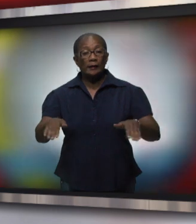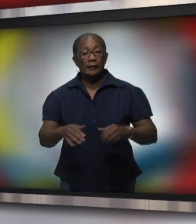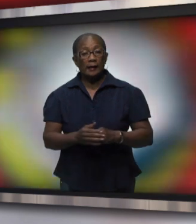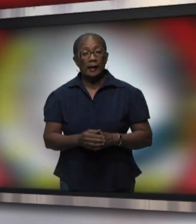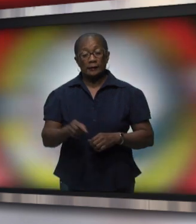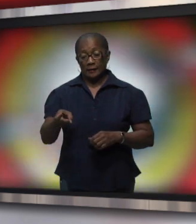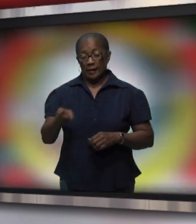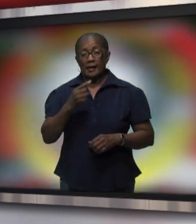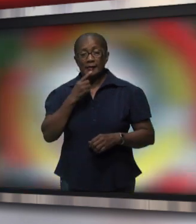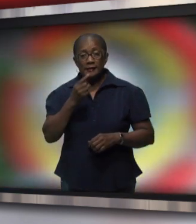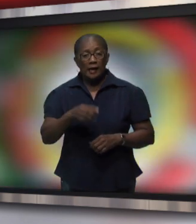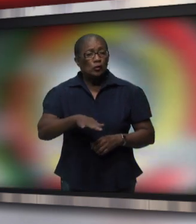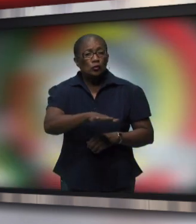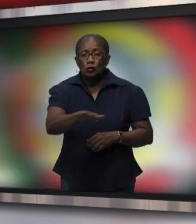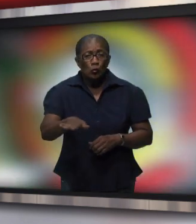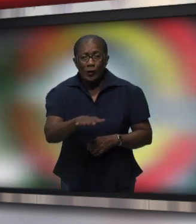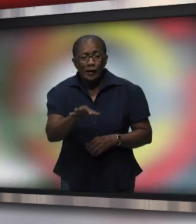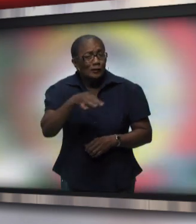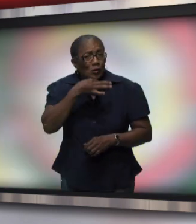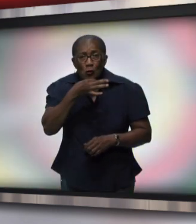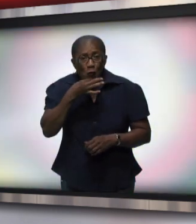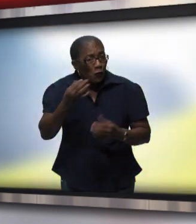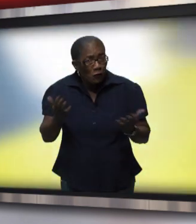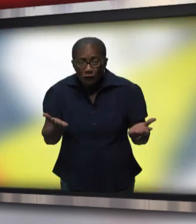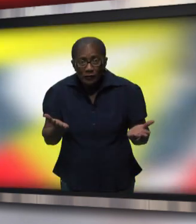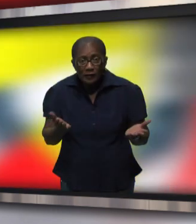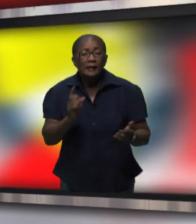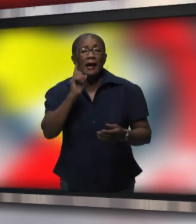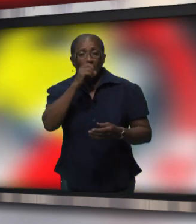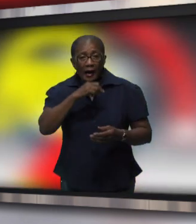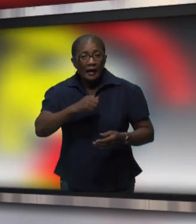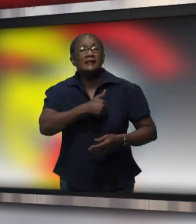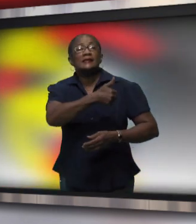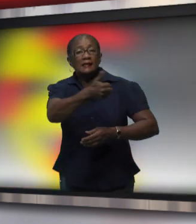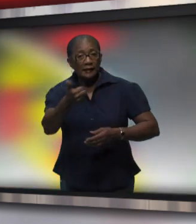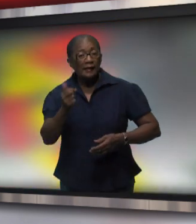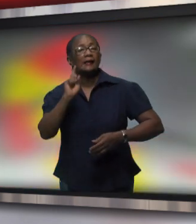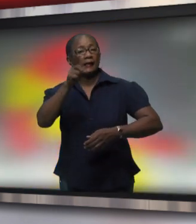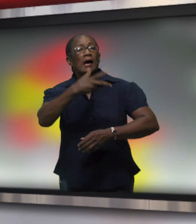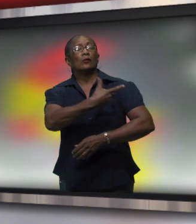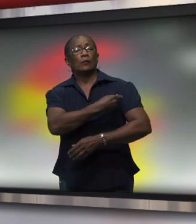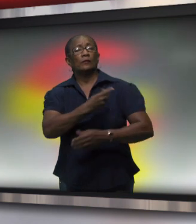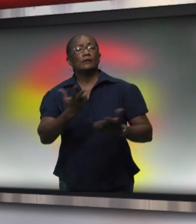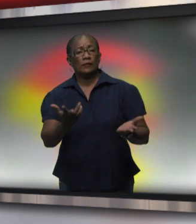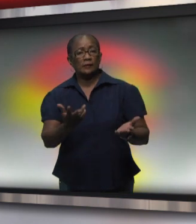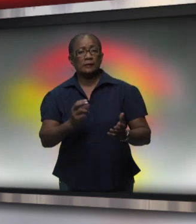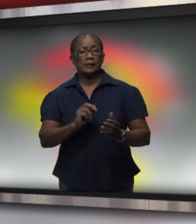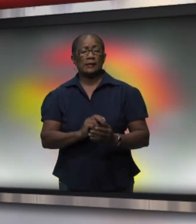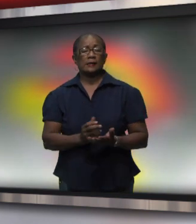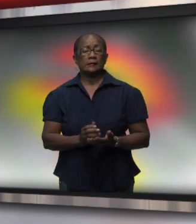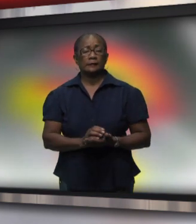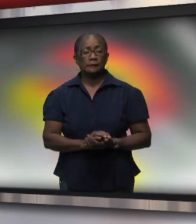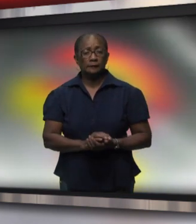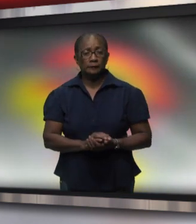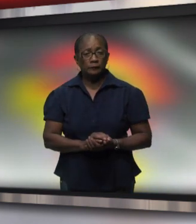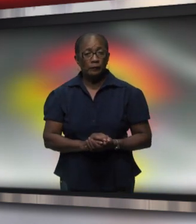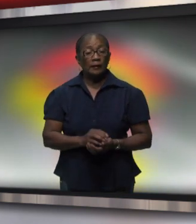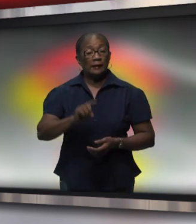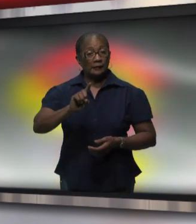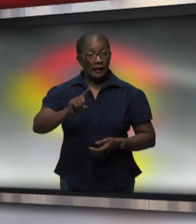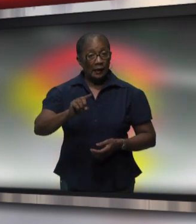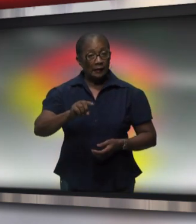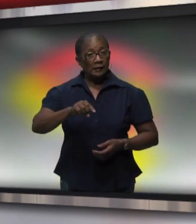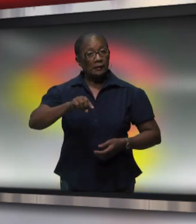of the Wanica Regional Hospital. According to Asin, this situation could have been prevented if people had